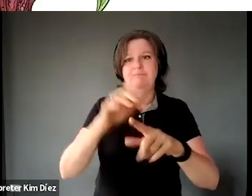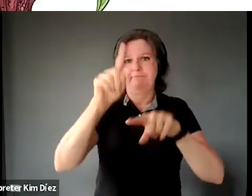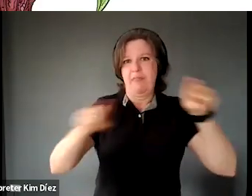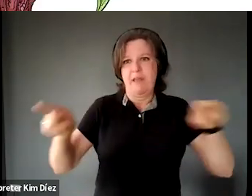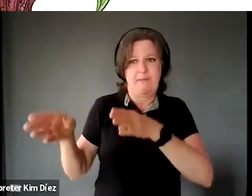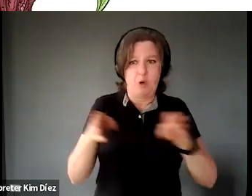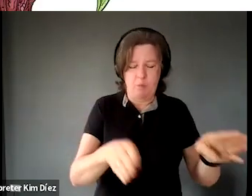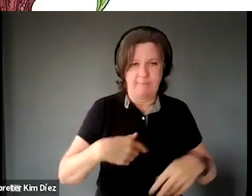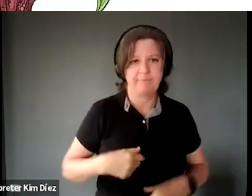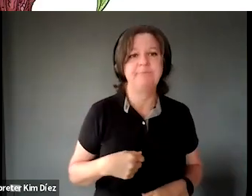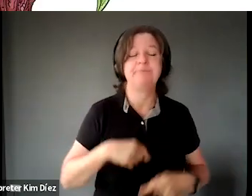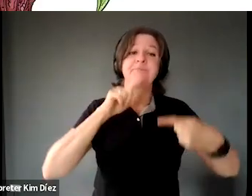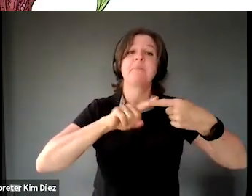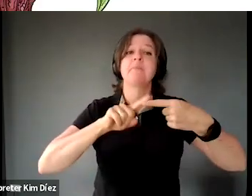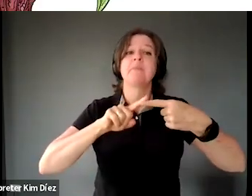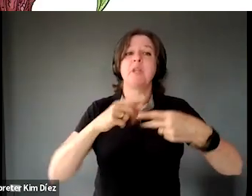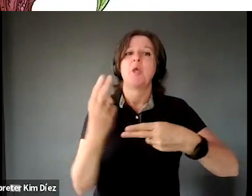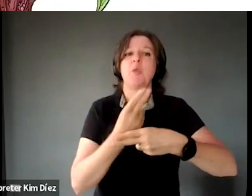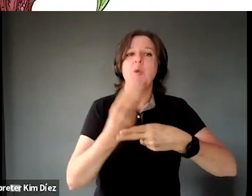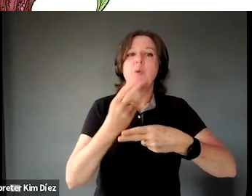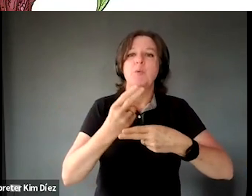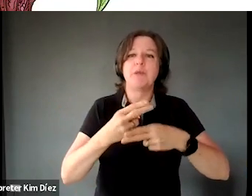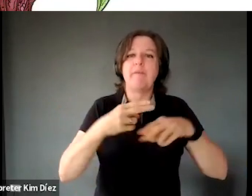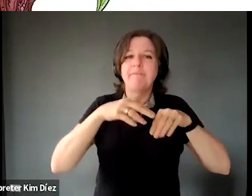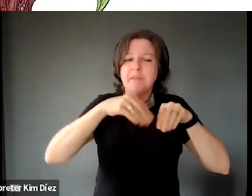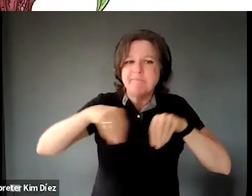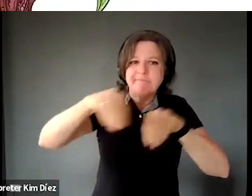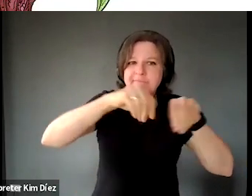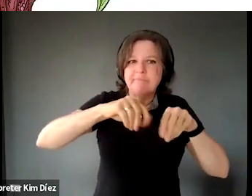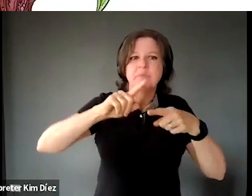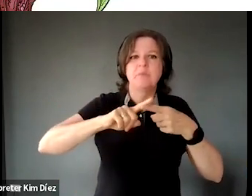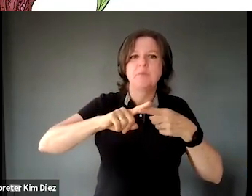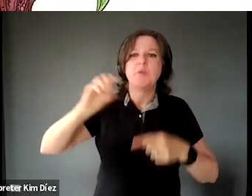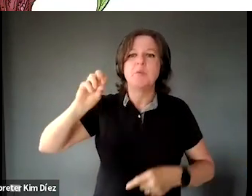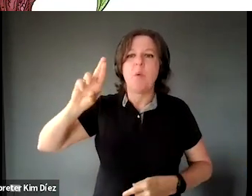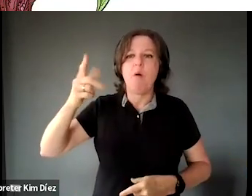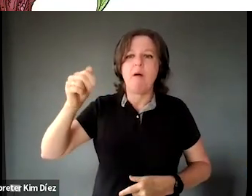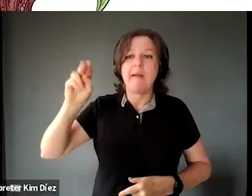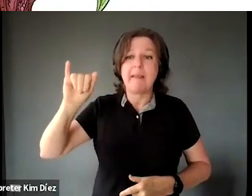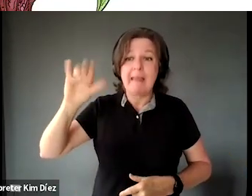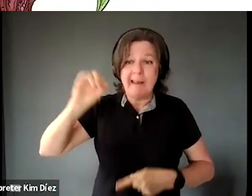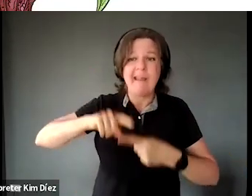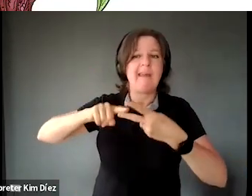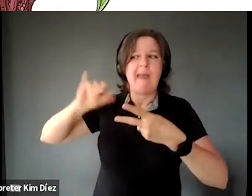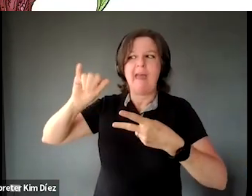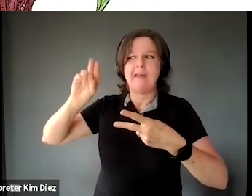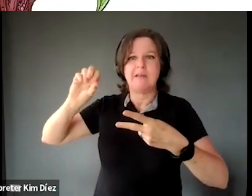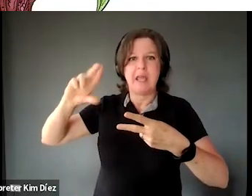And in summary, these are the ones. Number 1 is the use of organic and